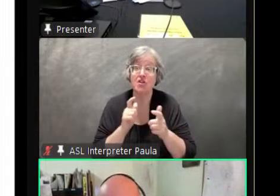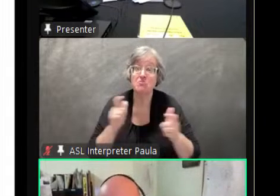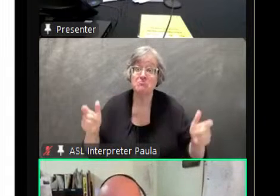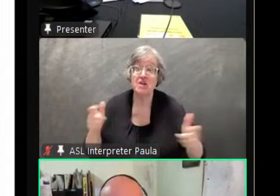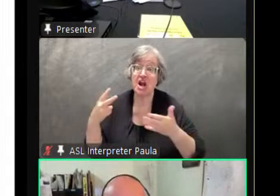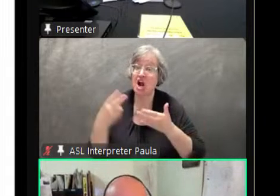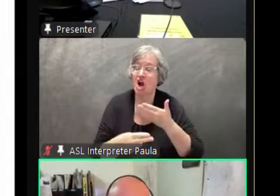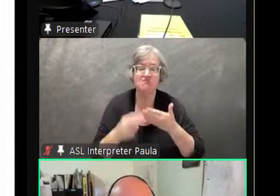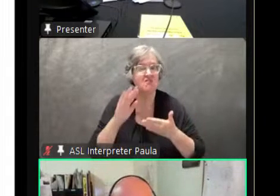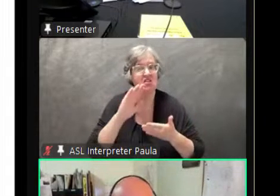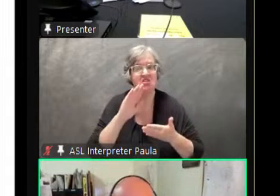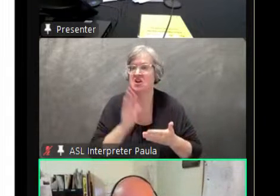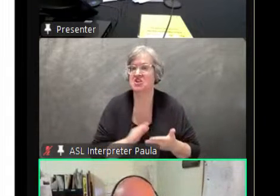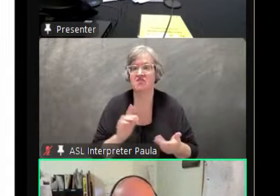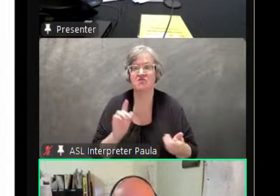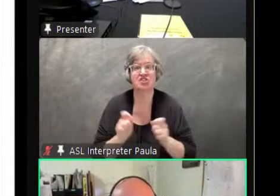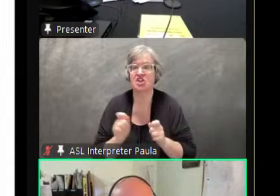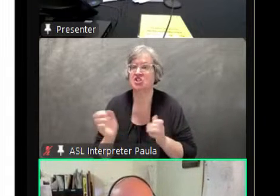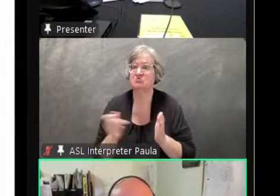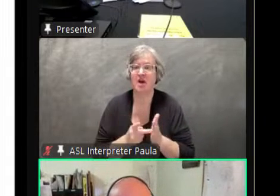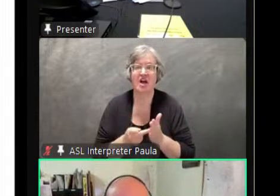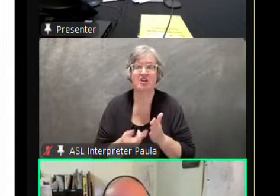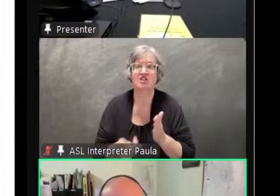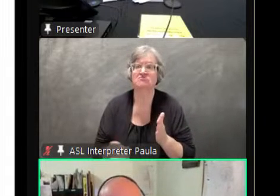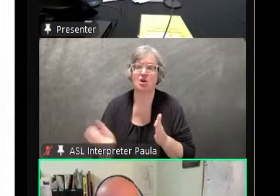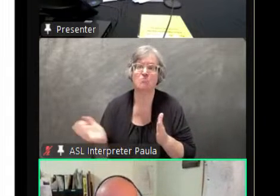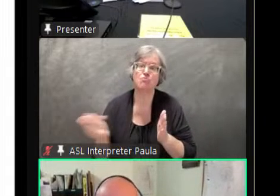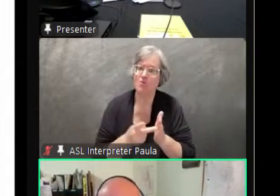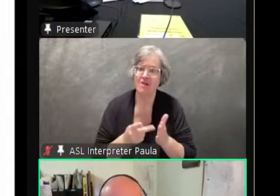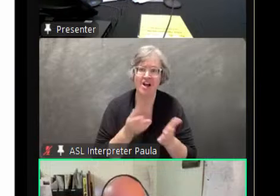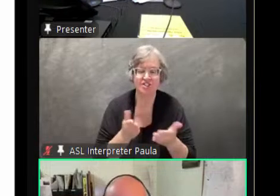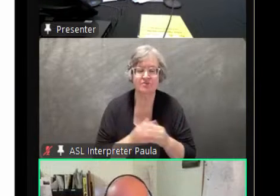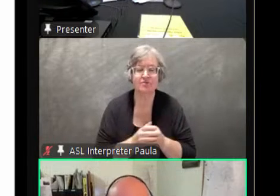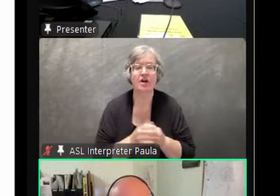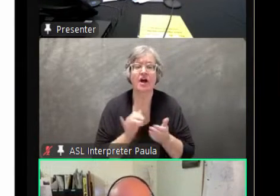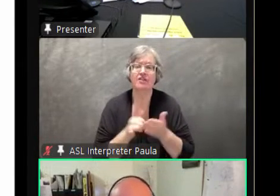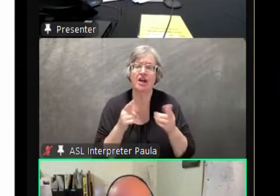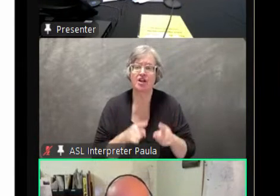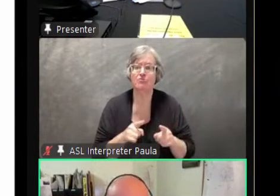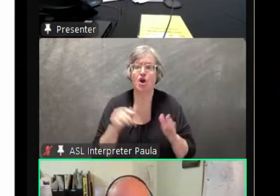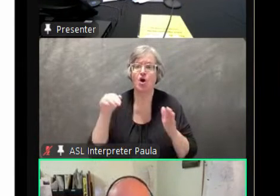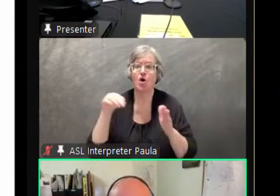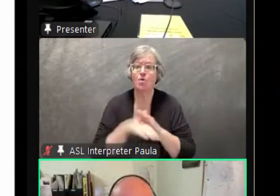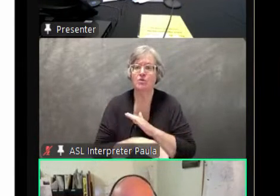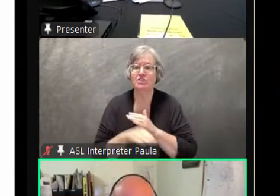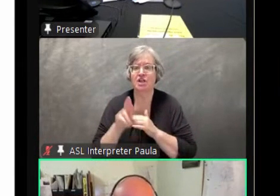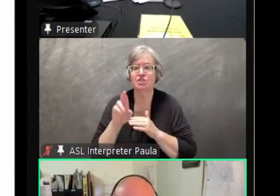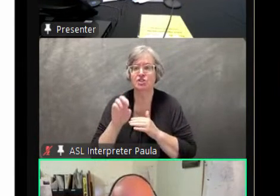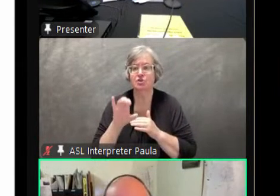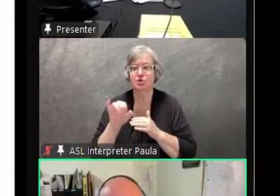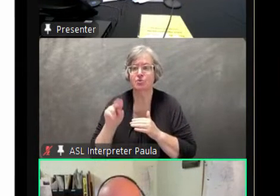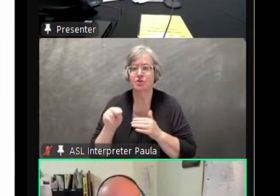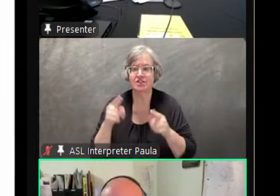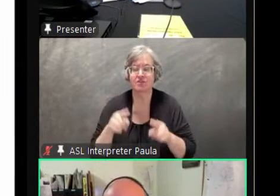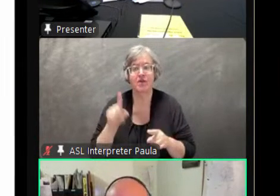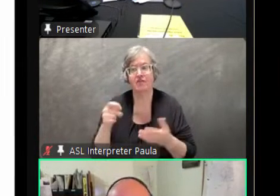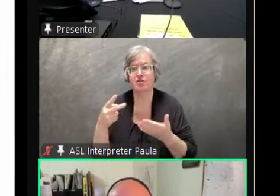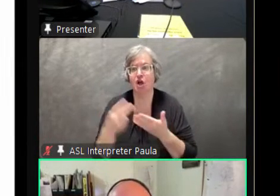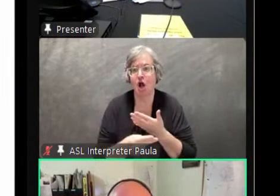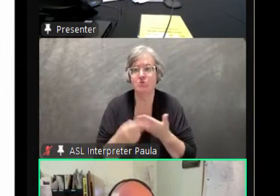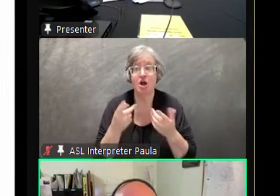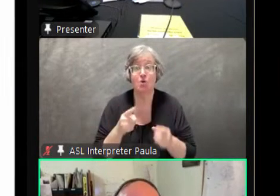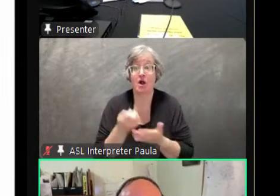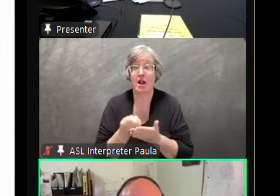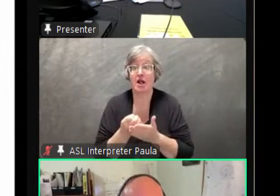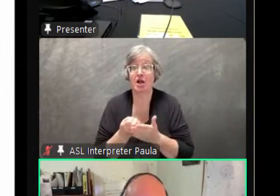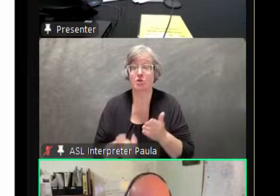never reversed. This happens sometimes in transit, that a recessionary disaster comes along and there has to be a cut, and then somehow when the economy